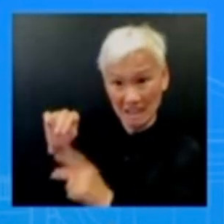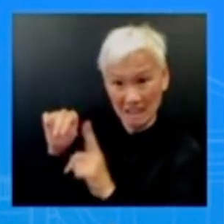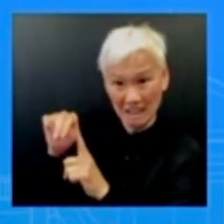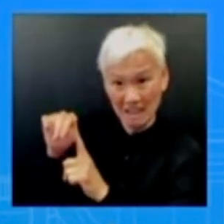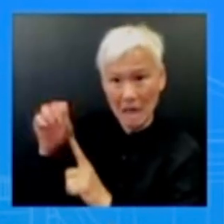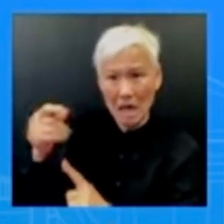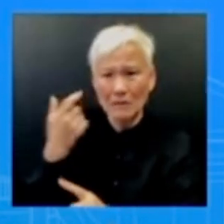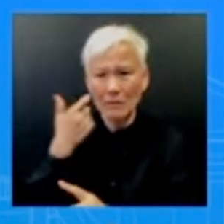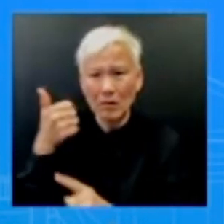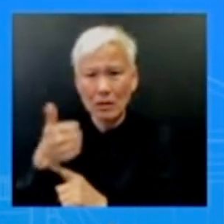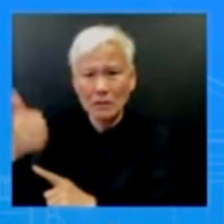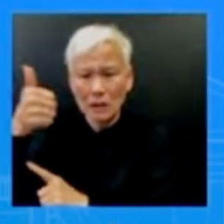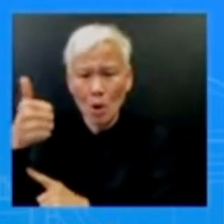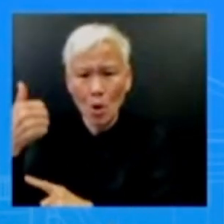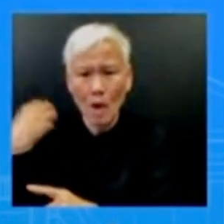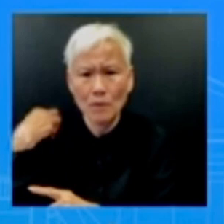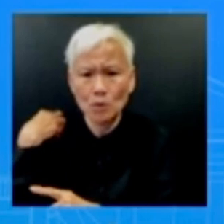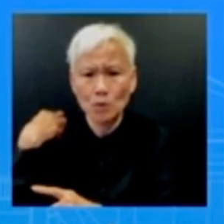your insights into